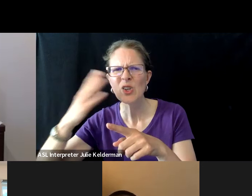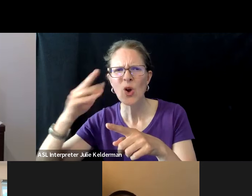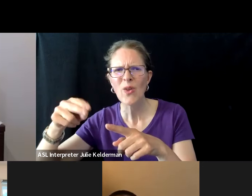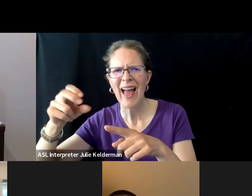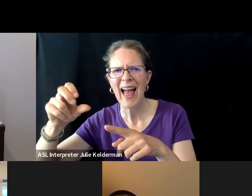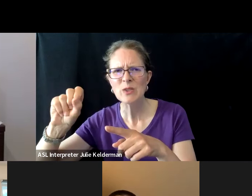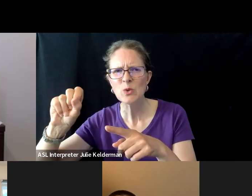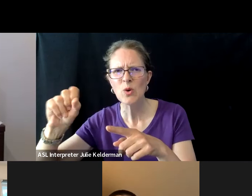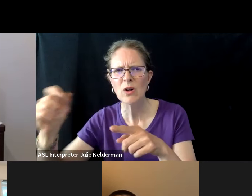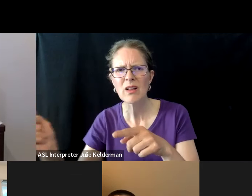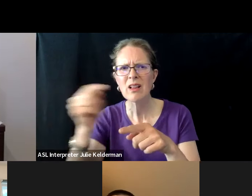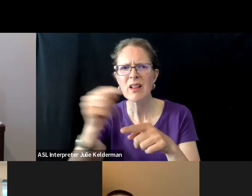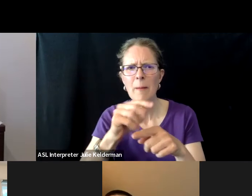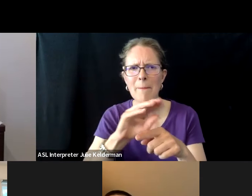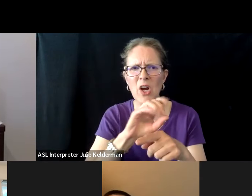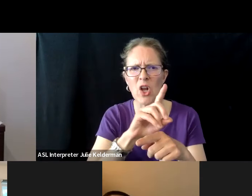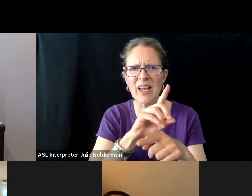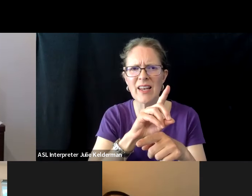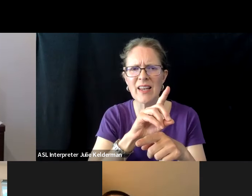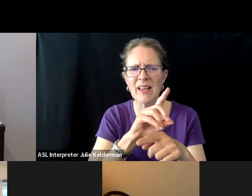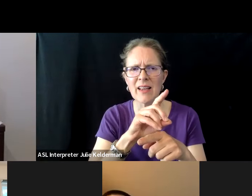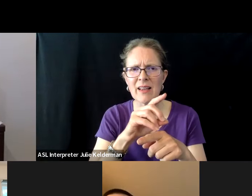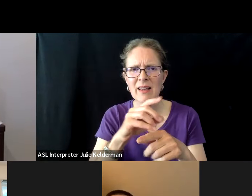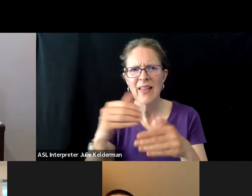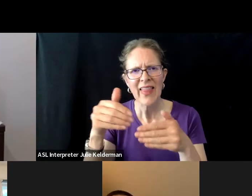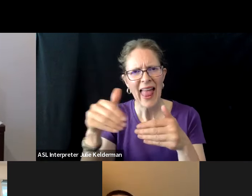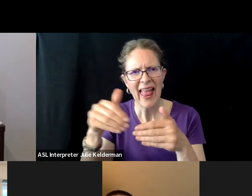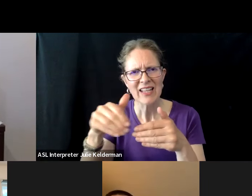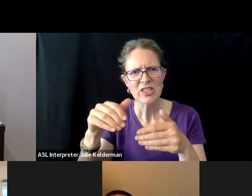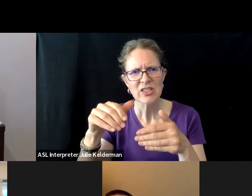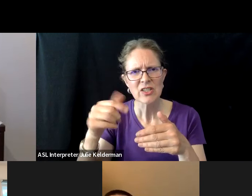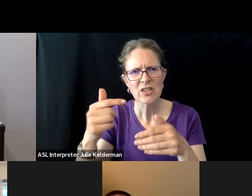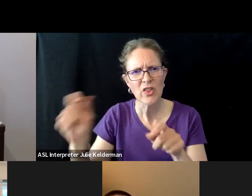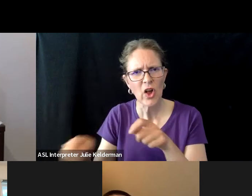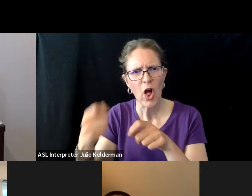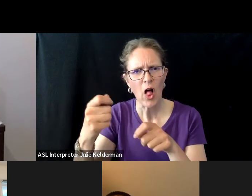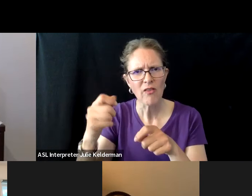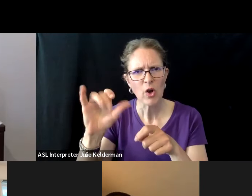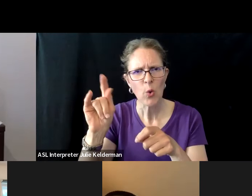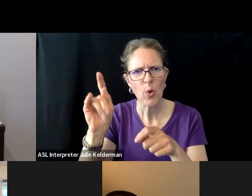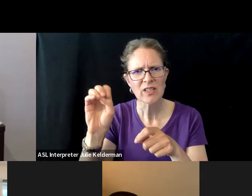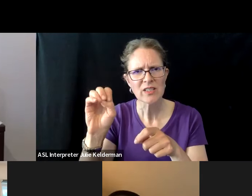up to Maryland Avenue along the edge of the golf course? Let me look.